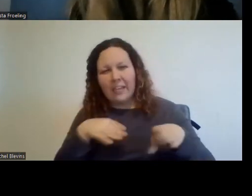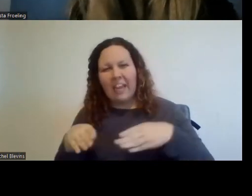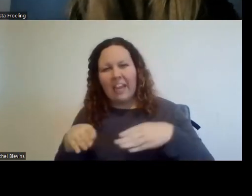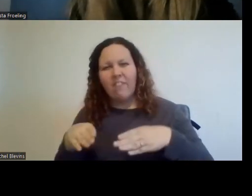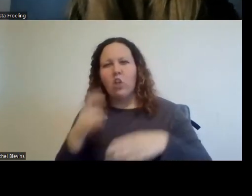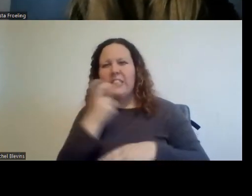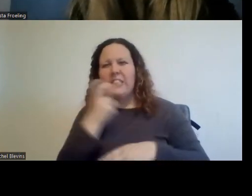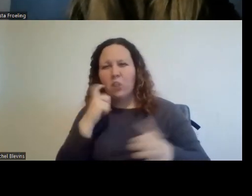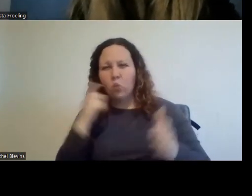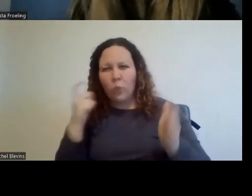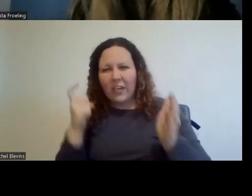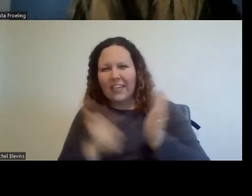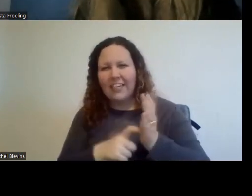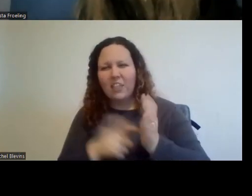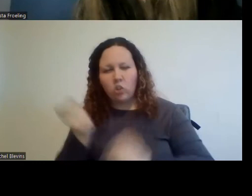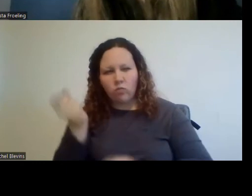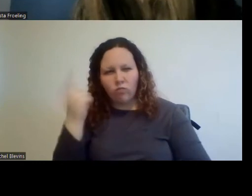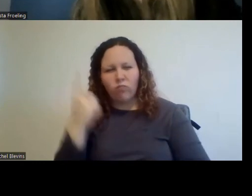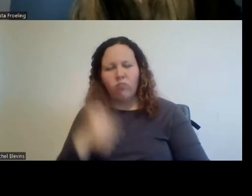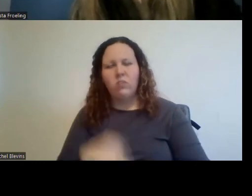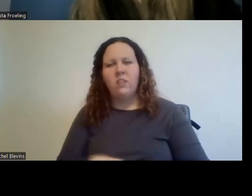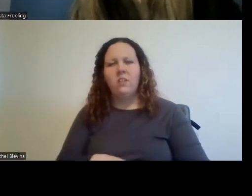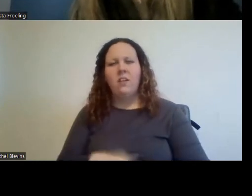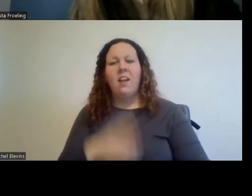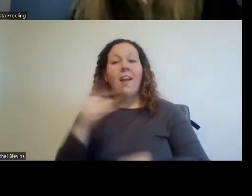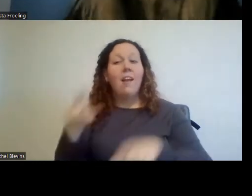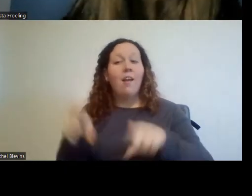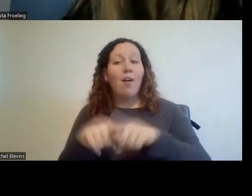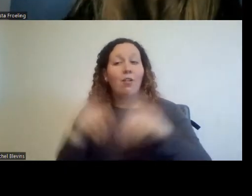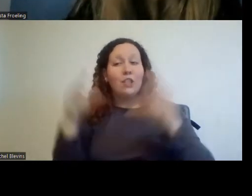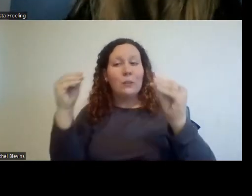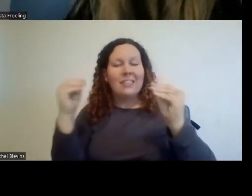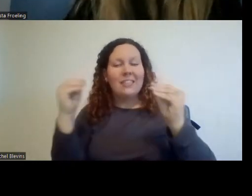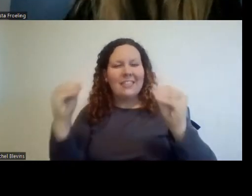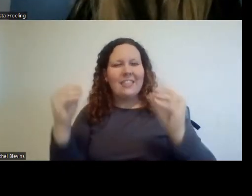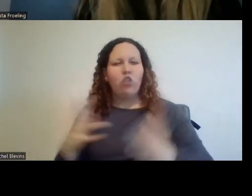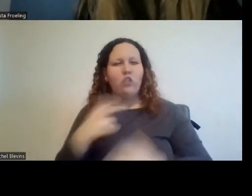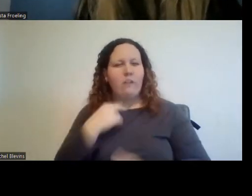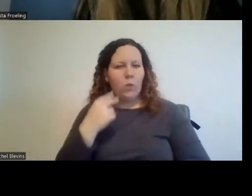recognition, and also the teacher's vocal health.